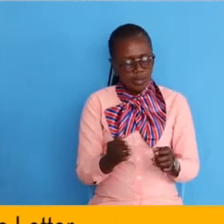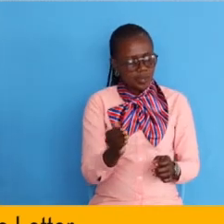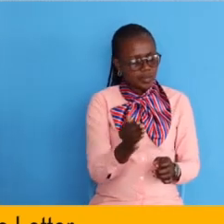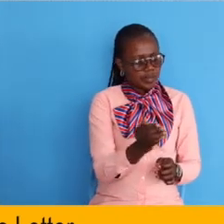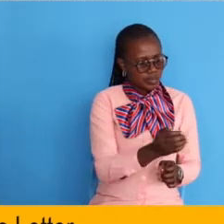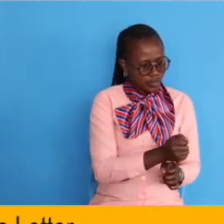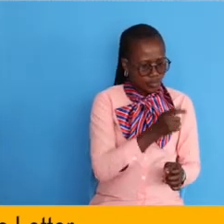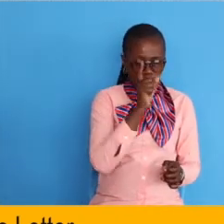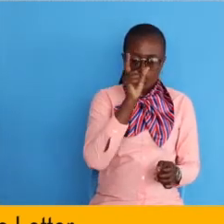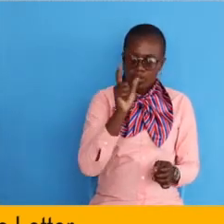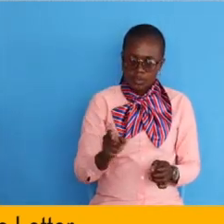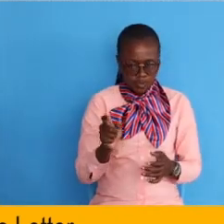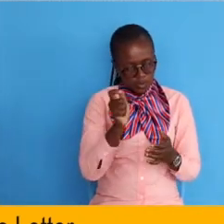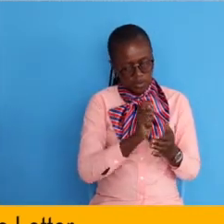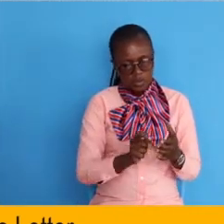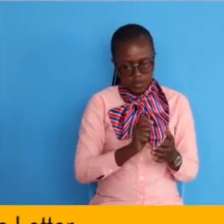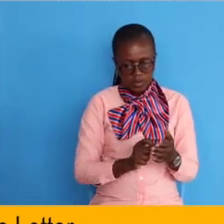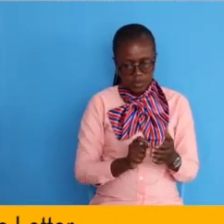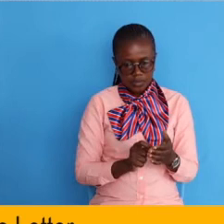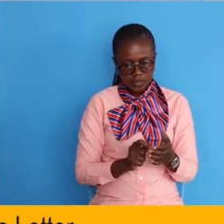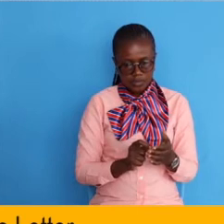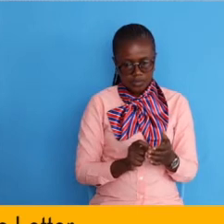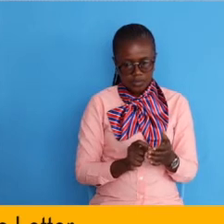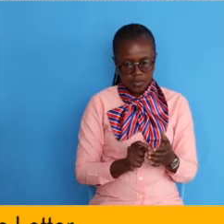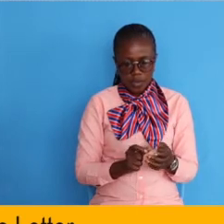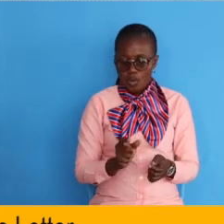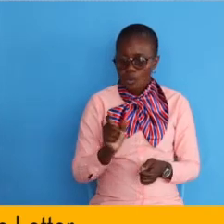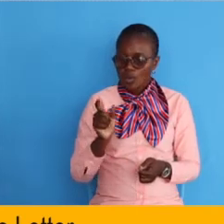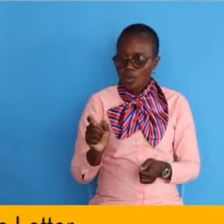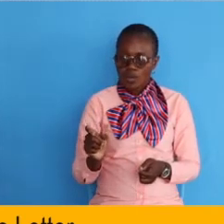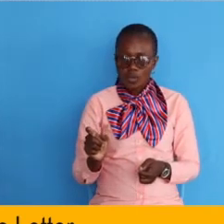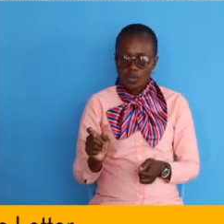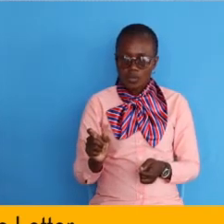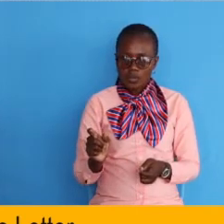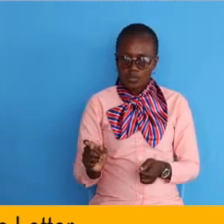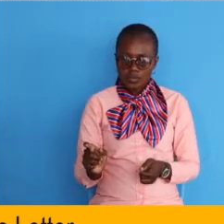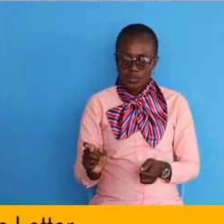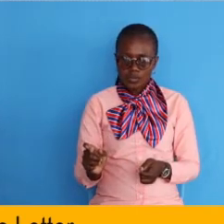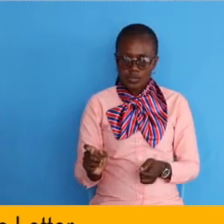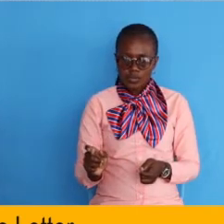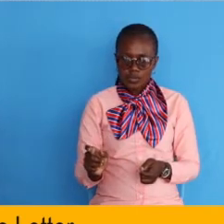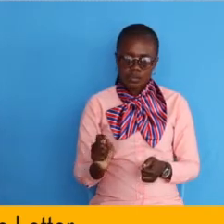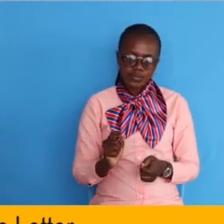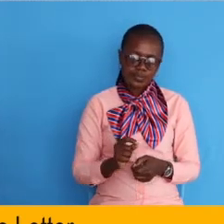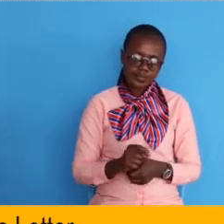wrote as a response to some certain customers. Now let's look at aspect number 1.